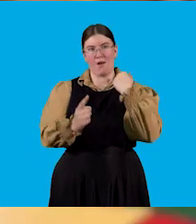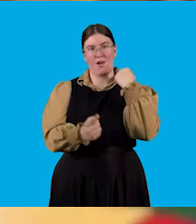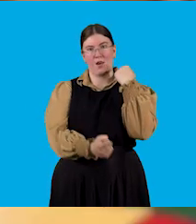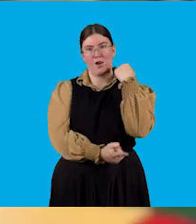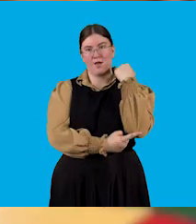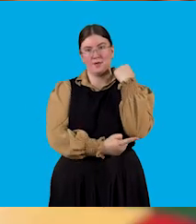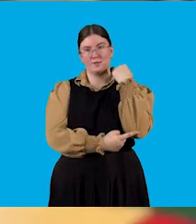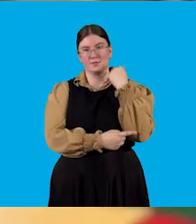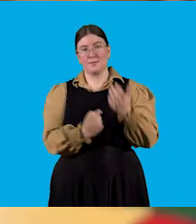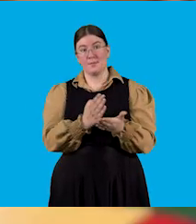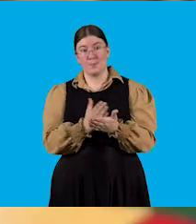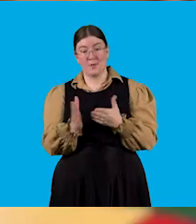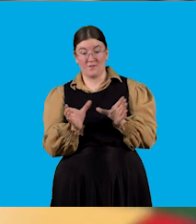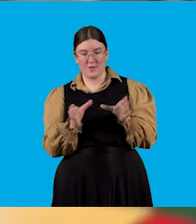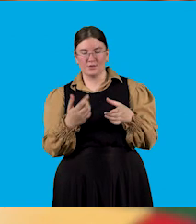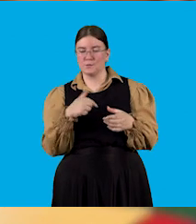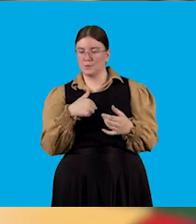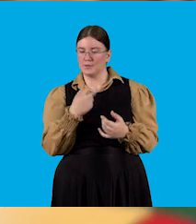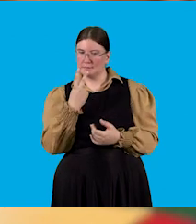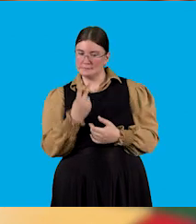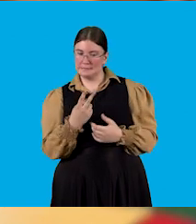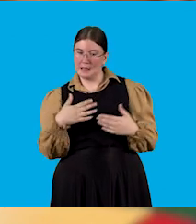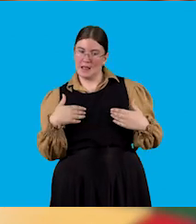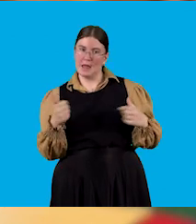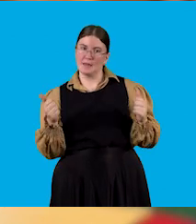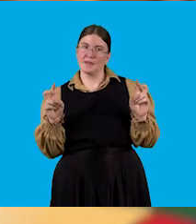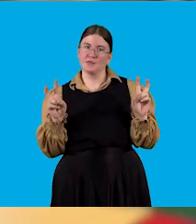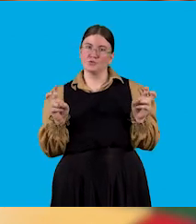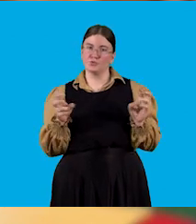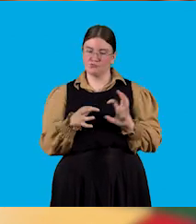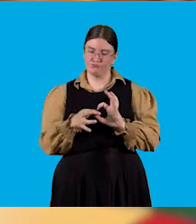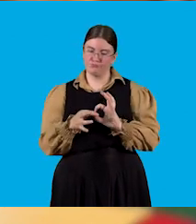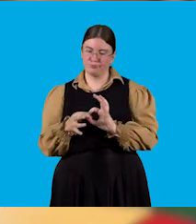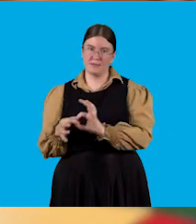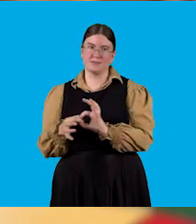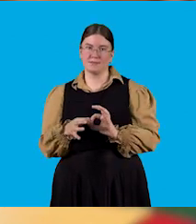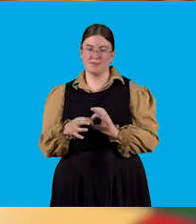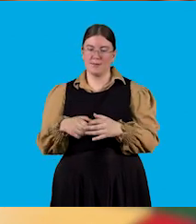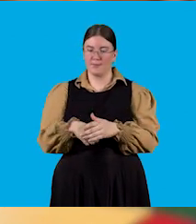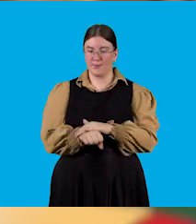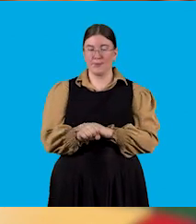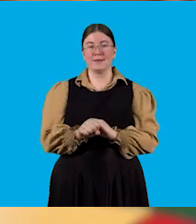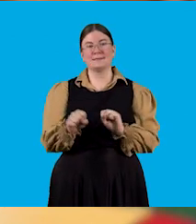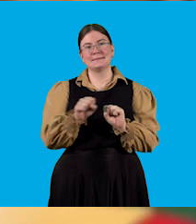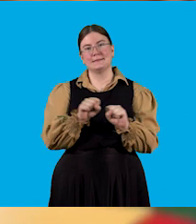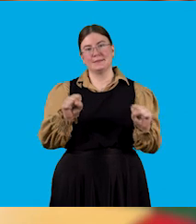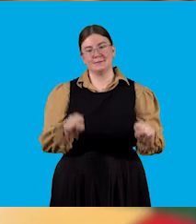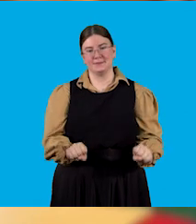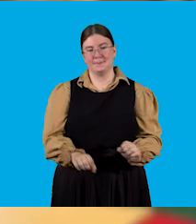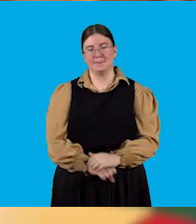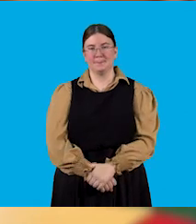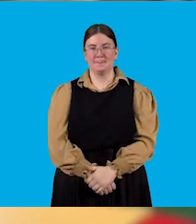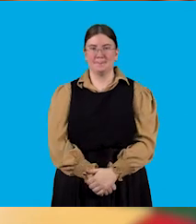Welcome back. In this last part of the lesson, we are going to be looking at the health issues that are related to